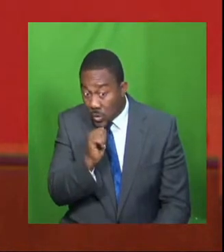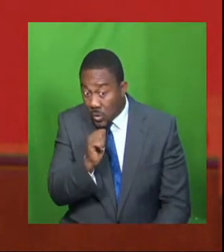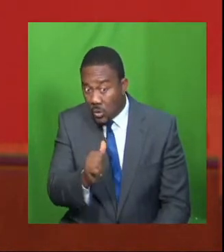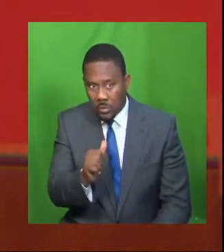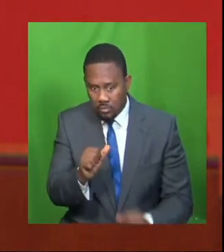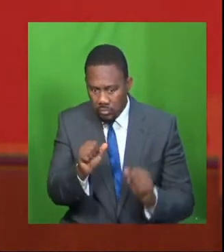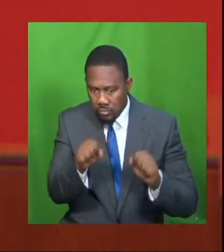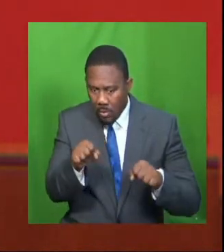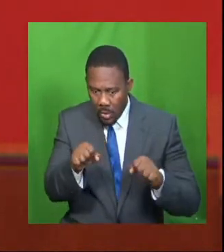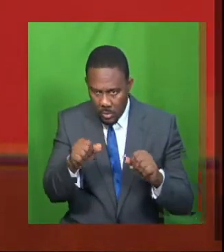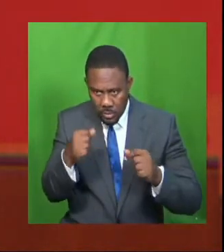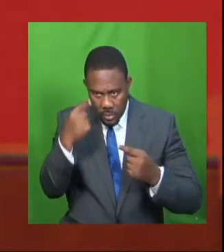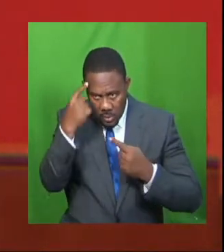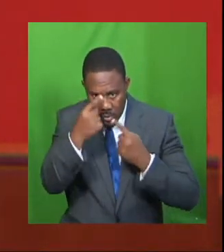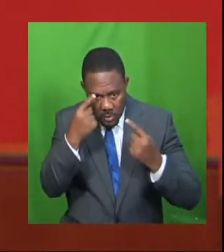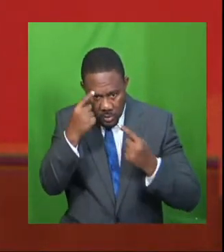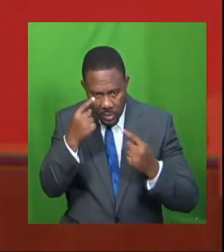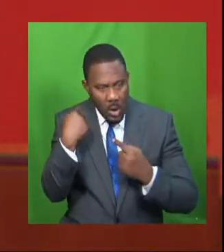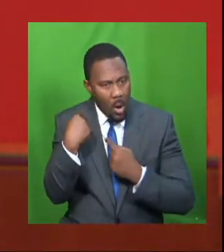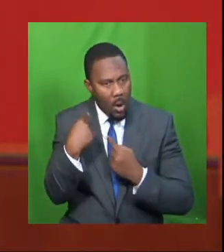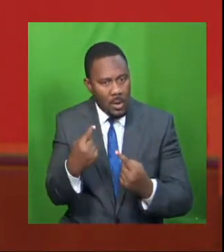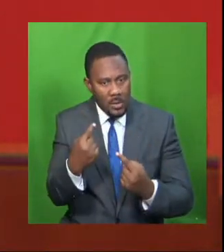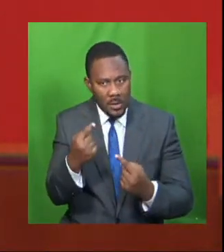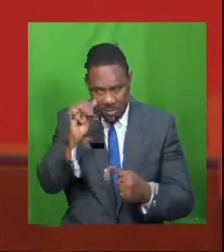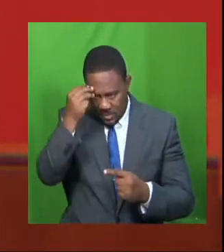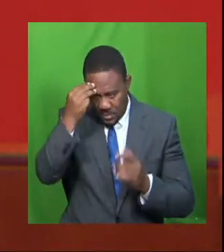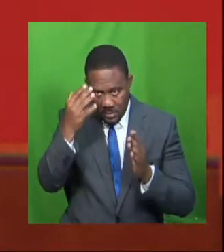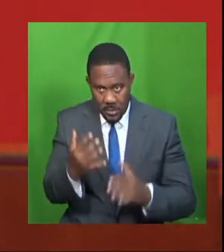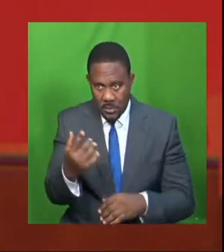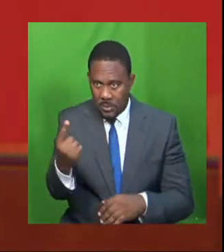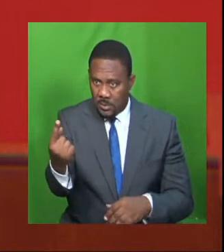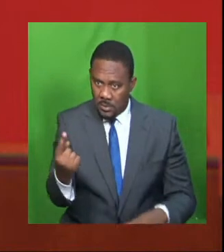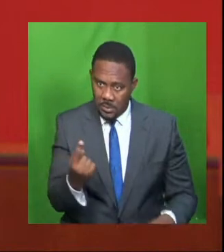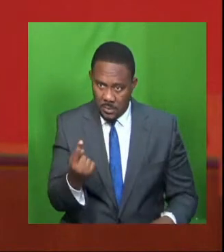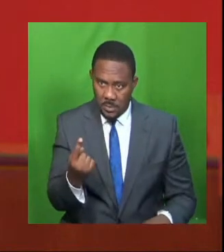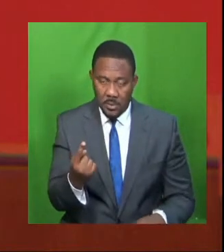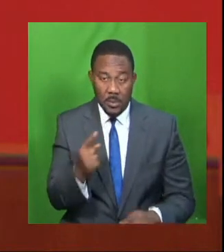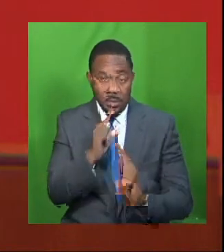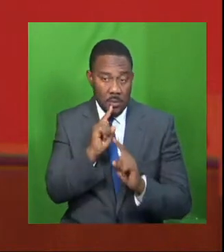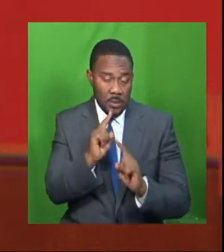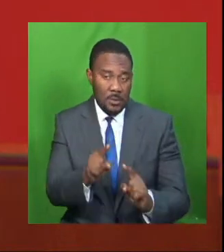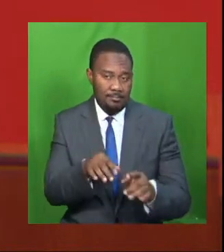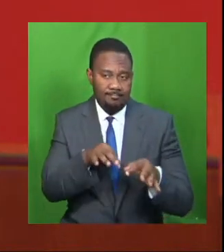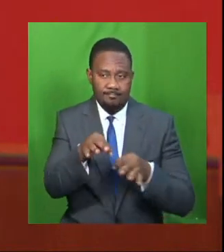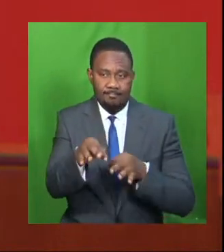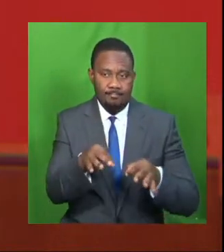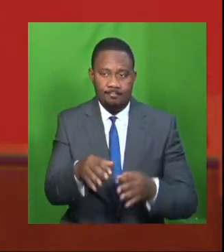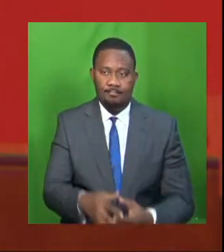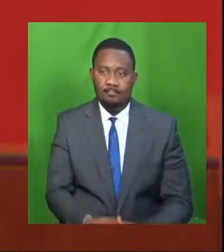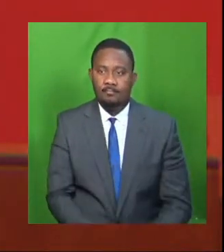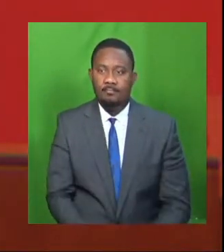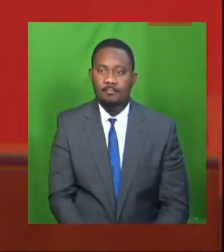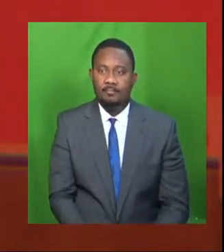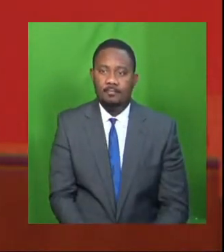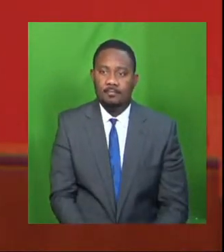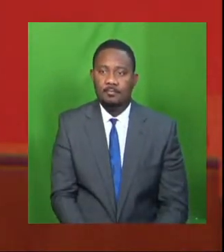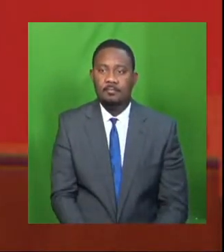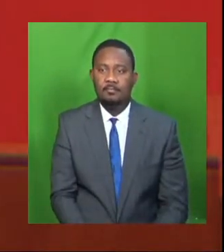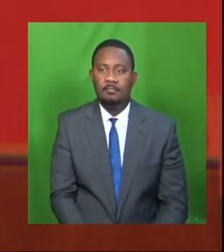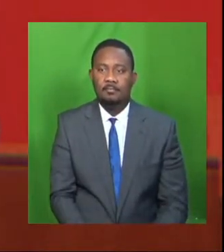we're taking items 6, A, B, C, and D. However, I'll seek your leave.